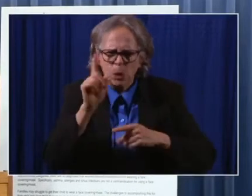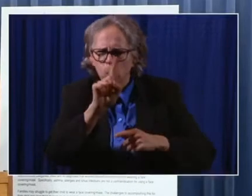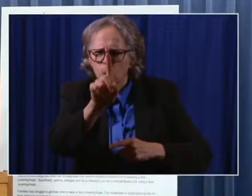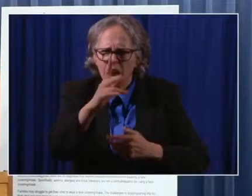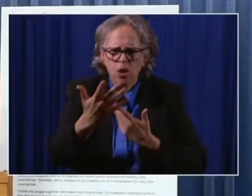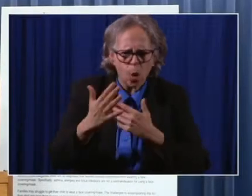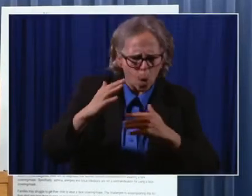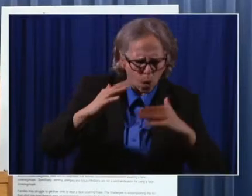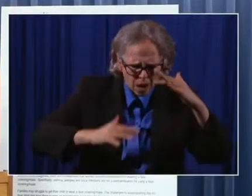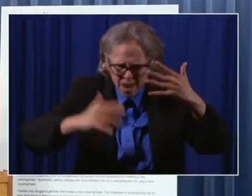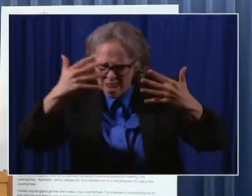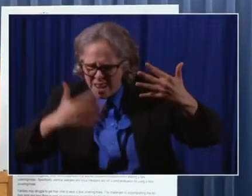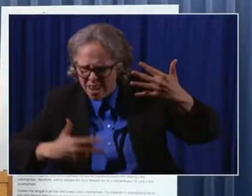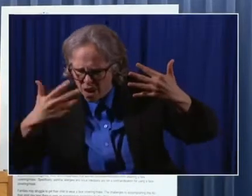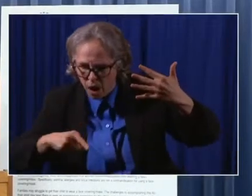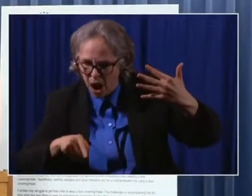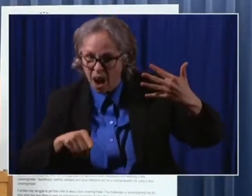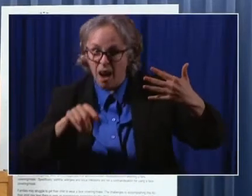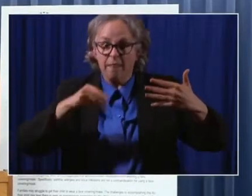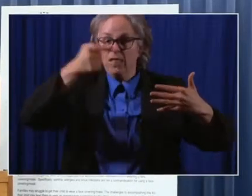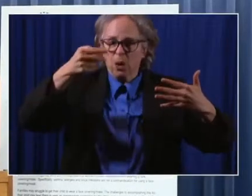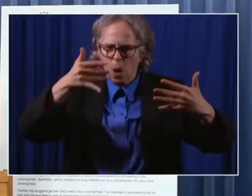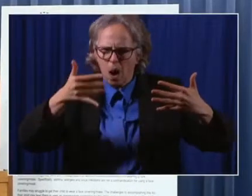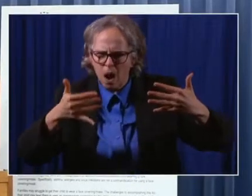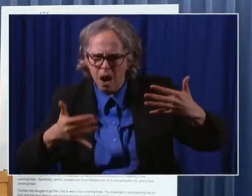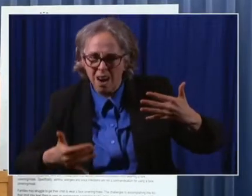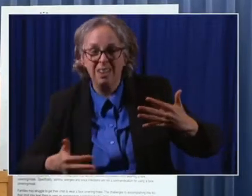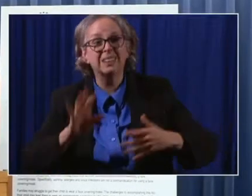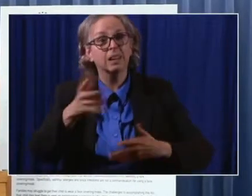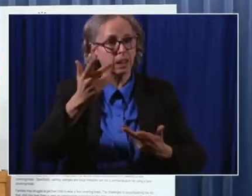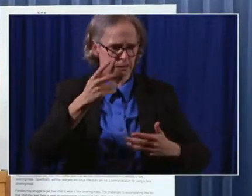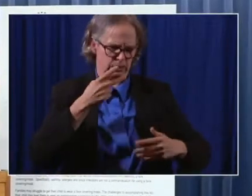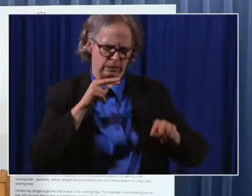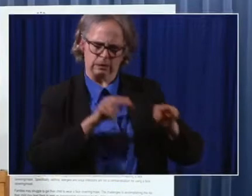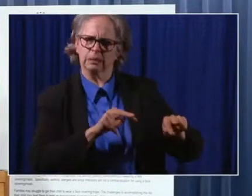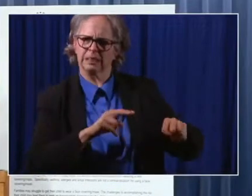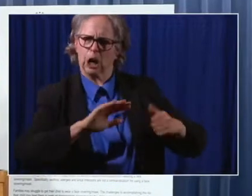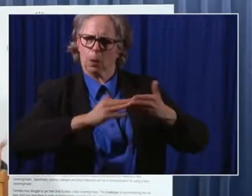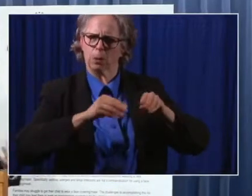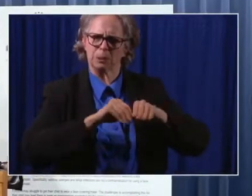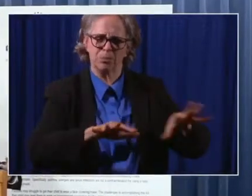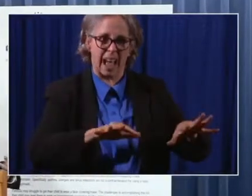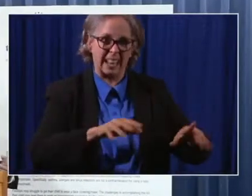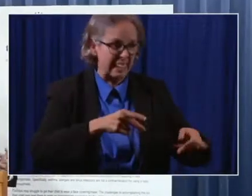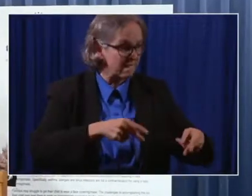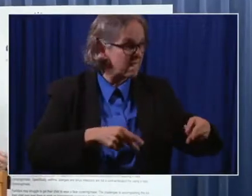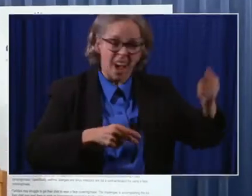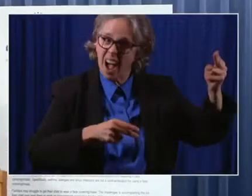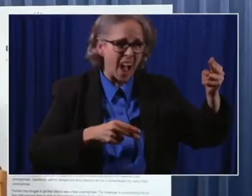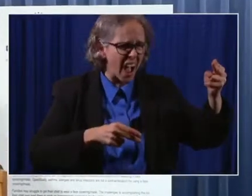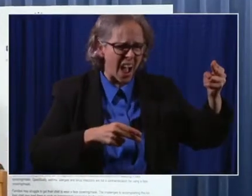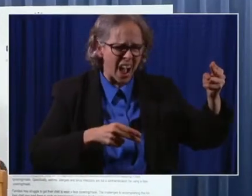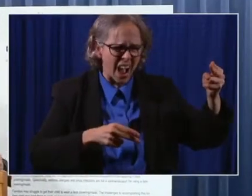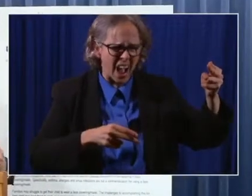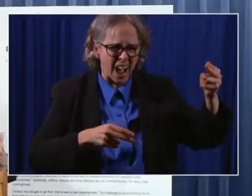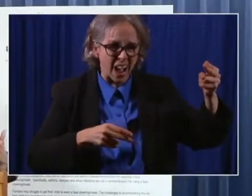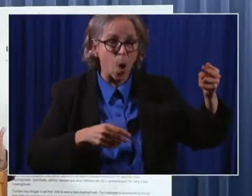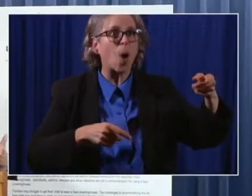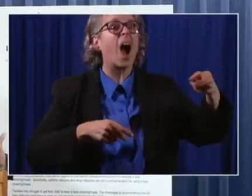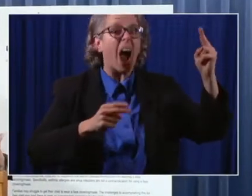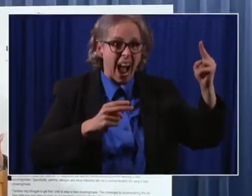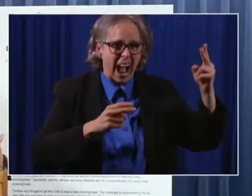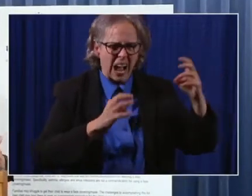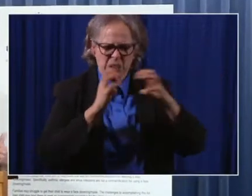But the community spread will determine how well we do. How well, if we start back in school, can we stay in school? If you